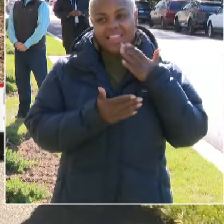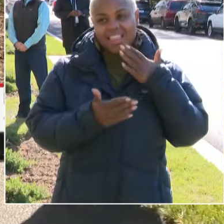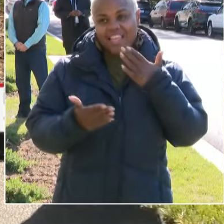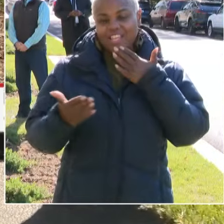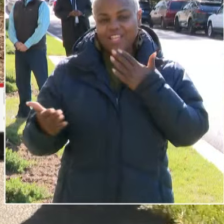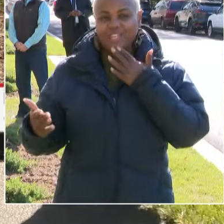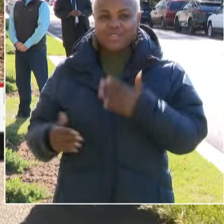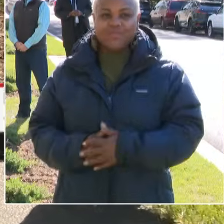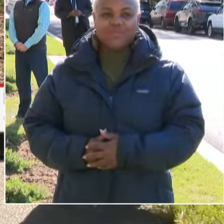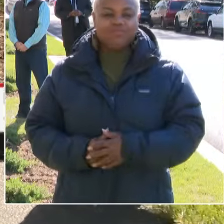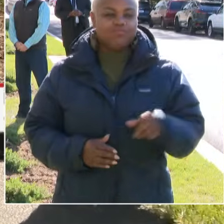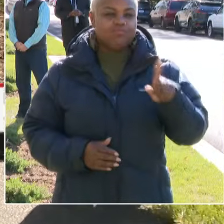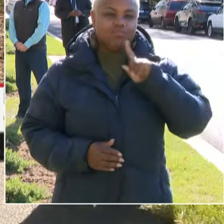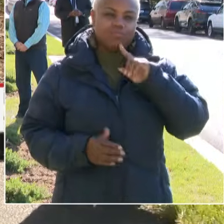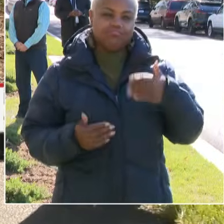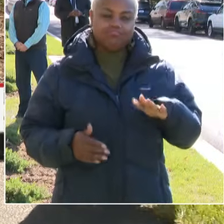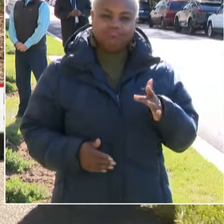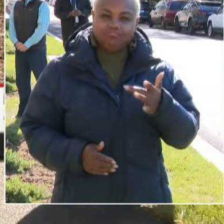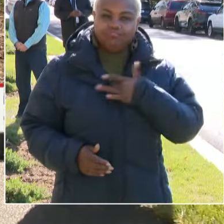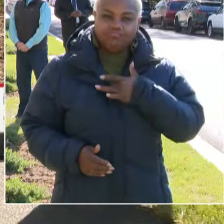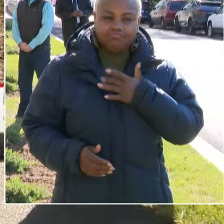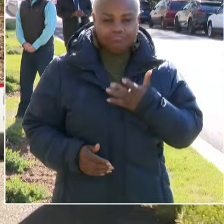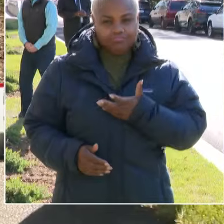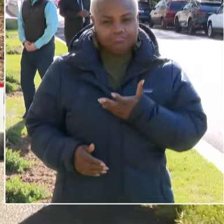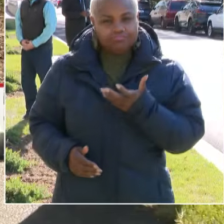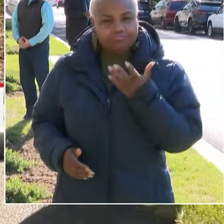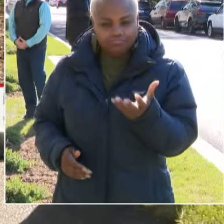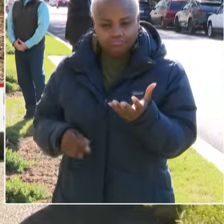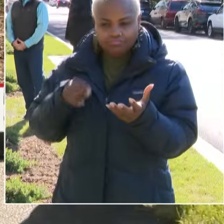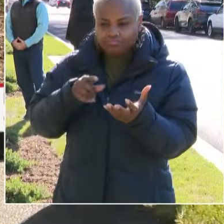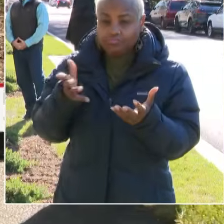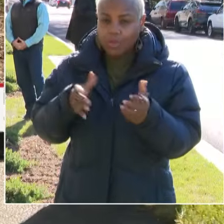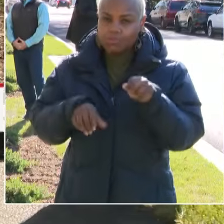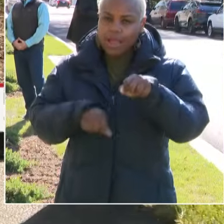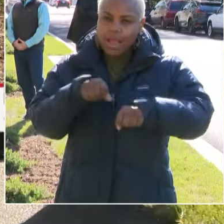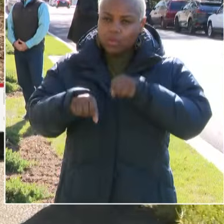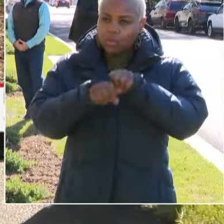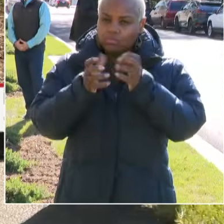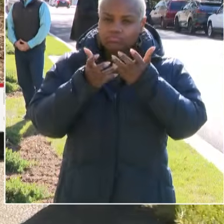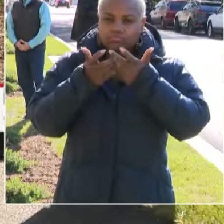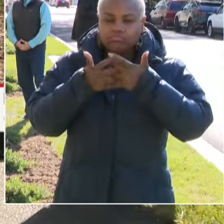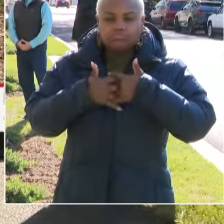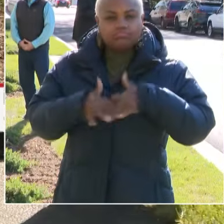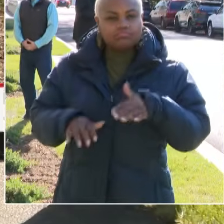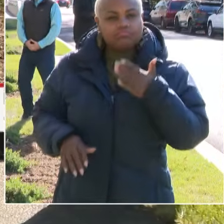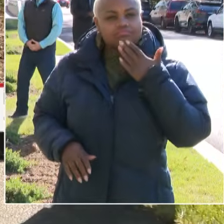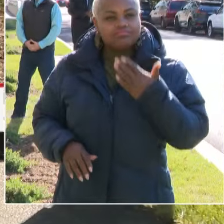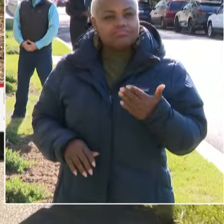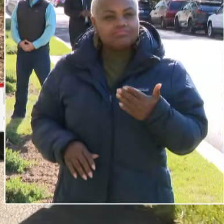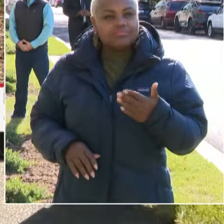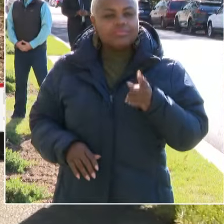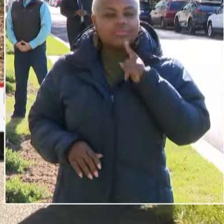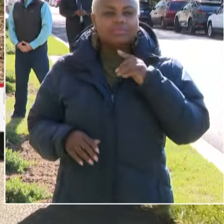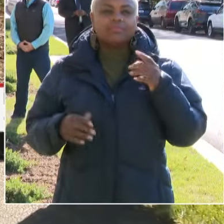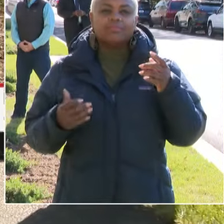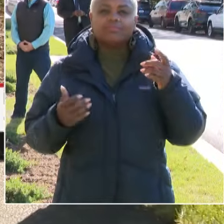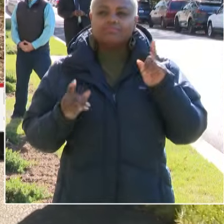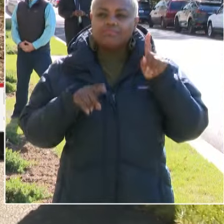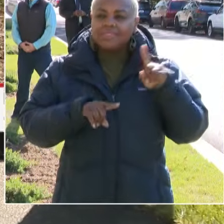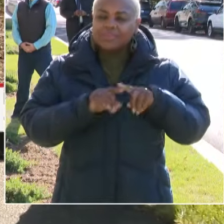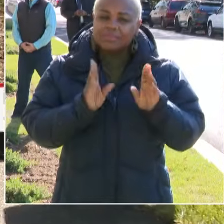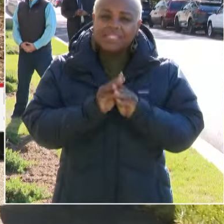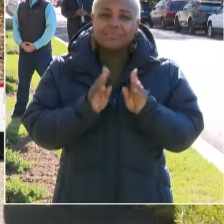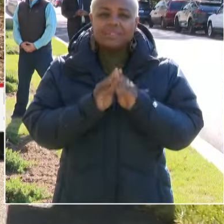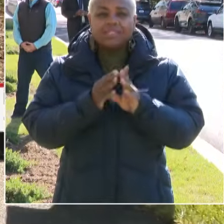heart into this, and it wasn't easy. For years, the ANC have been at the table, attending meeting after meeting, reviewing design